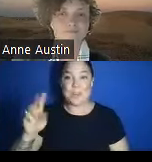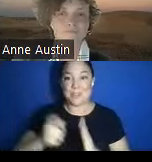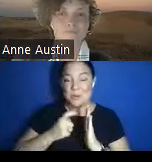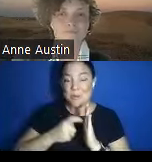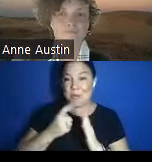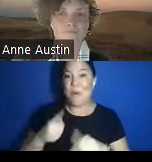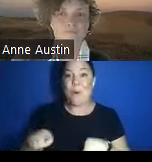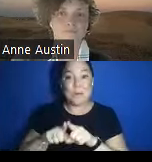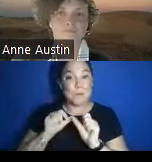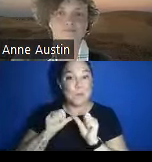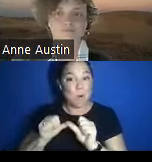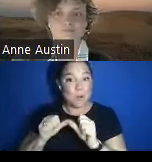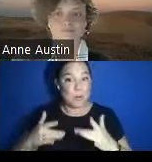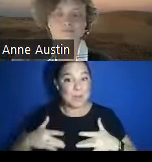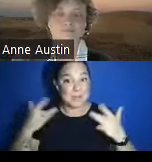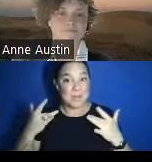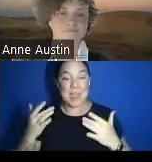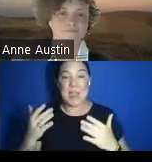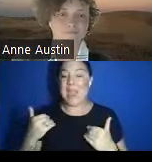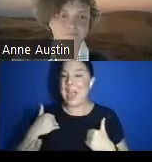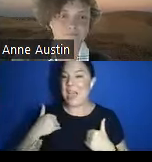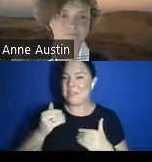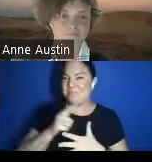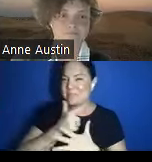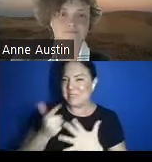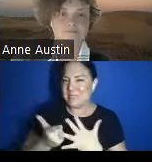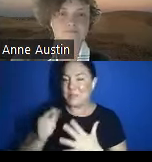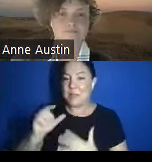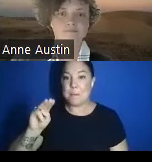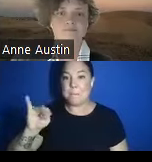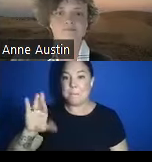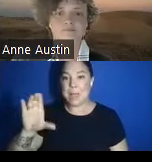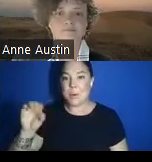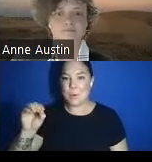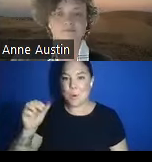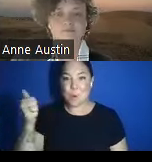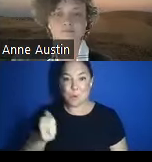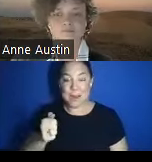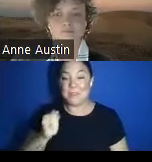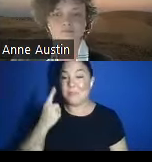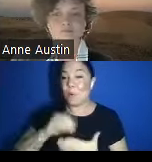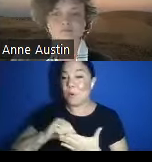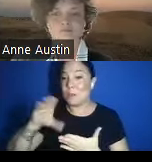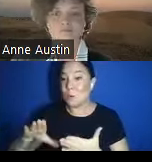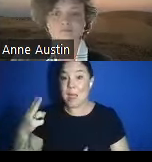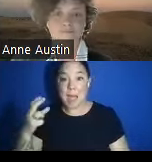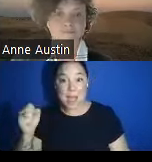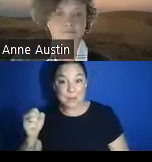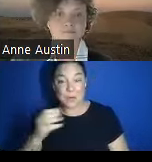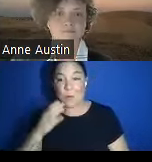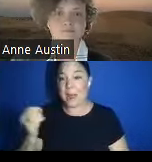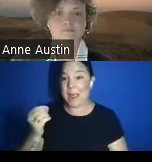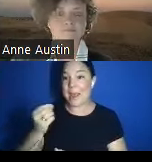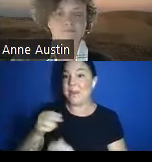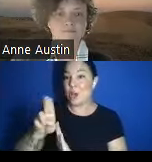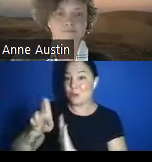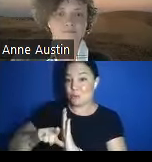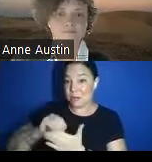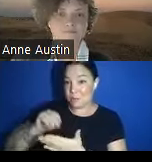is we offer a series of micro grants to students, undergraduates, and high school students alike who are interested in